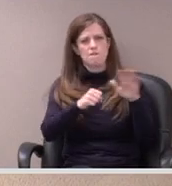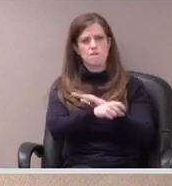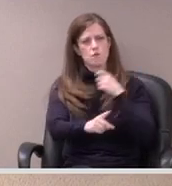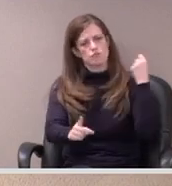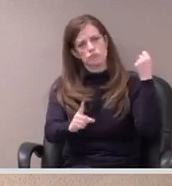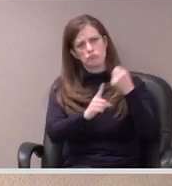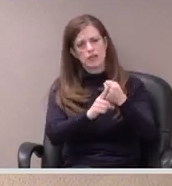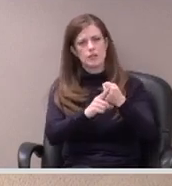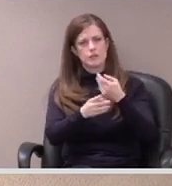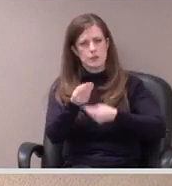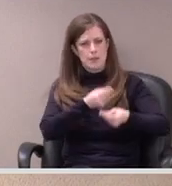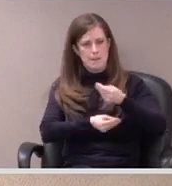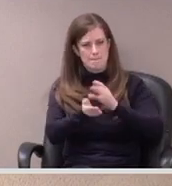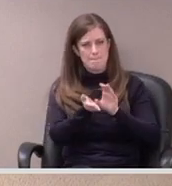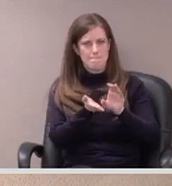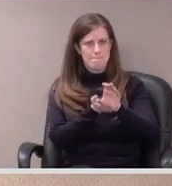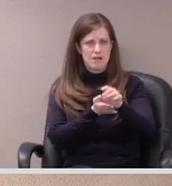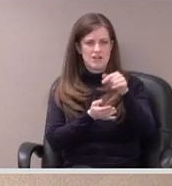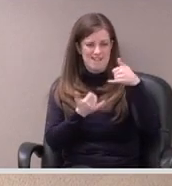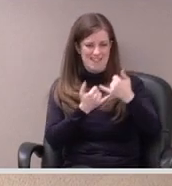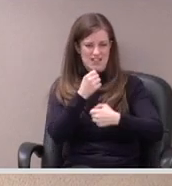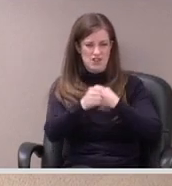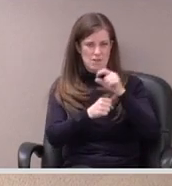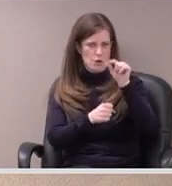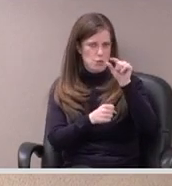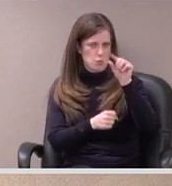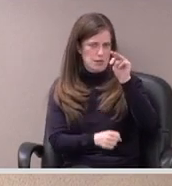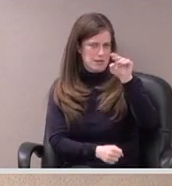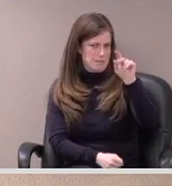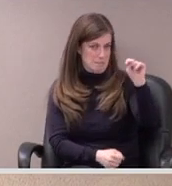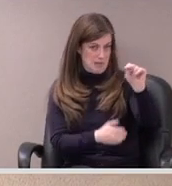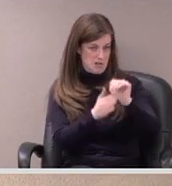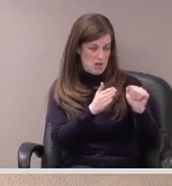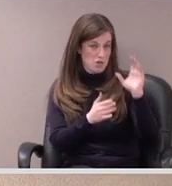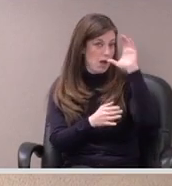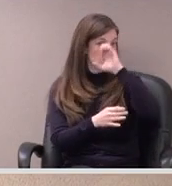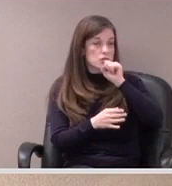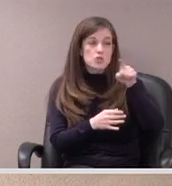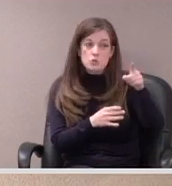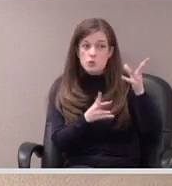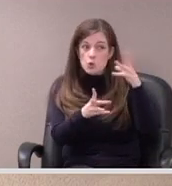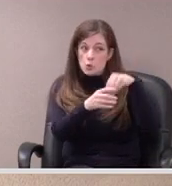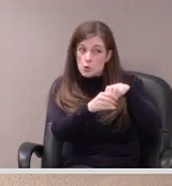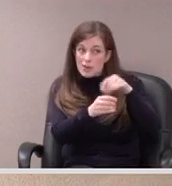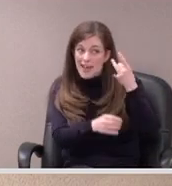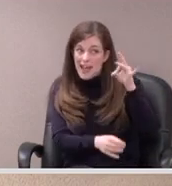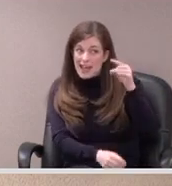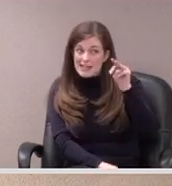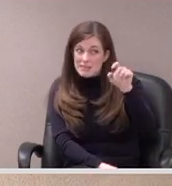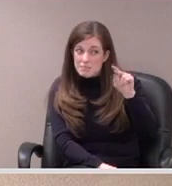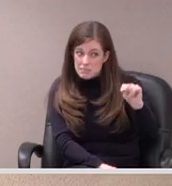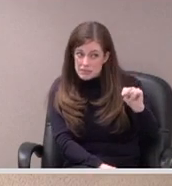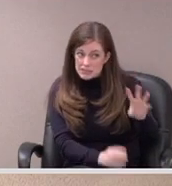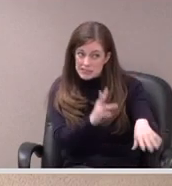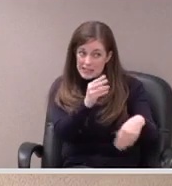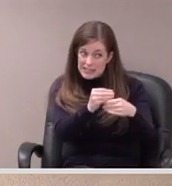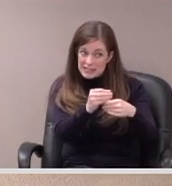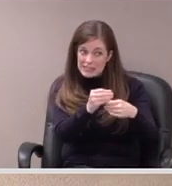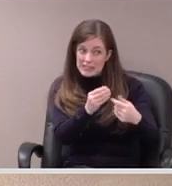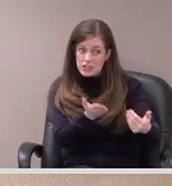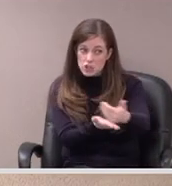budget for this year of $20 million. And I assume you're including that $18 million in an additional